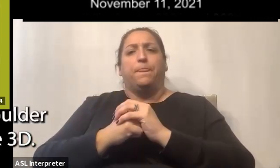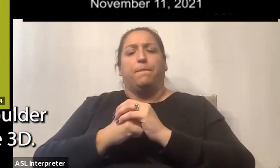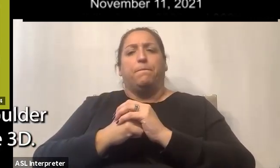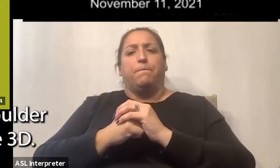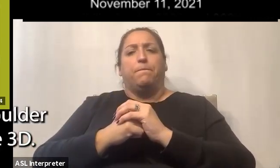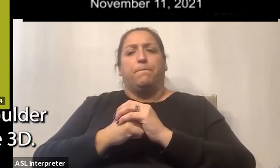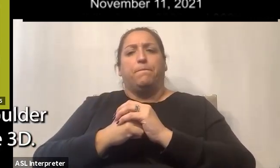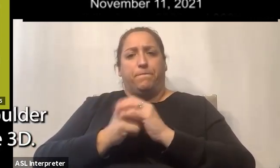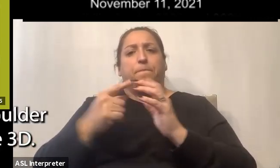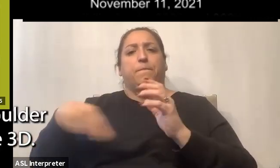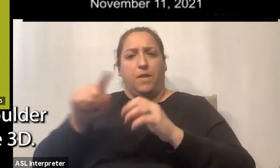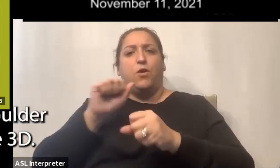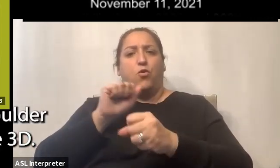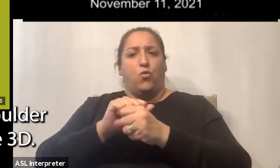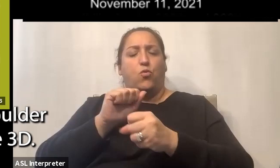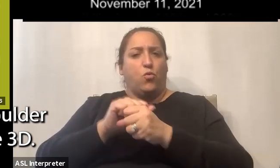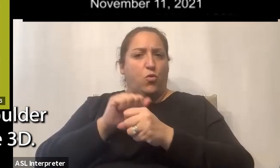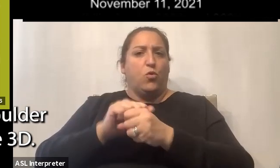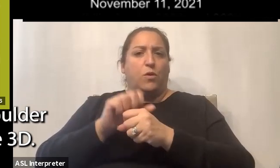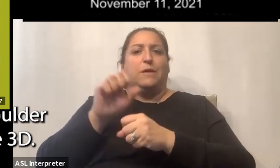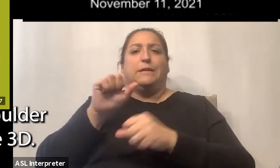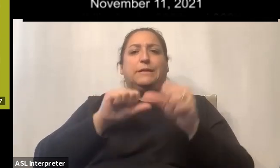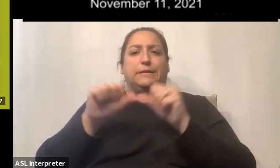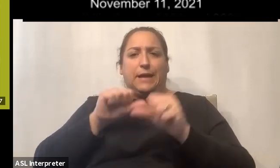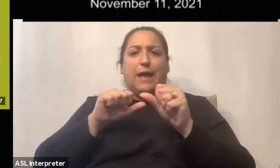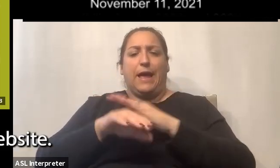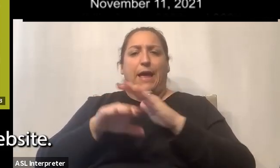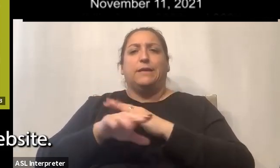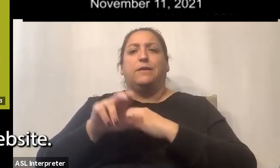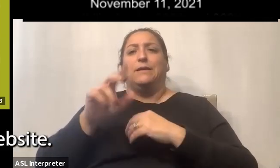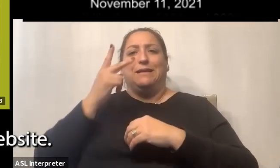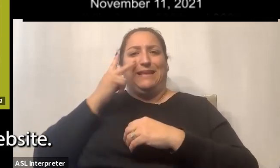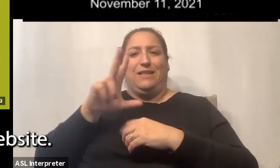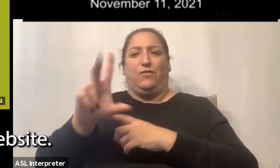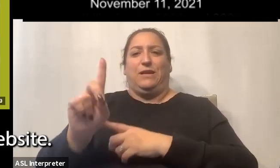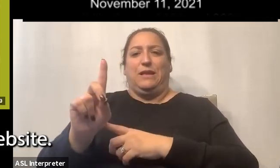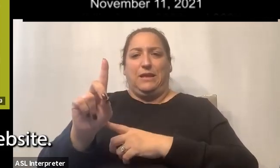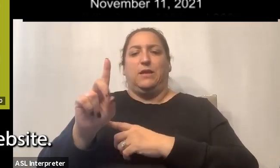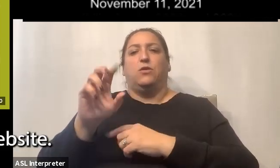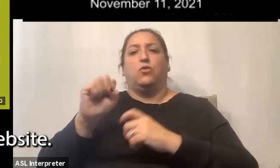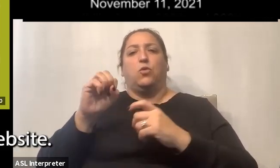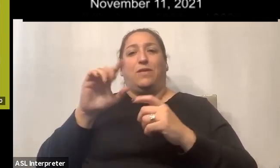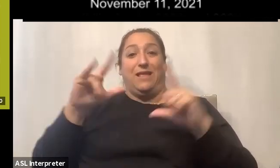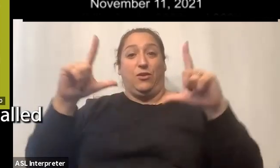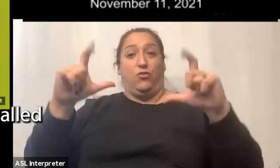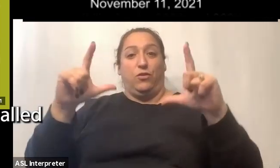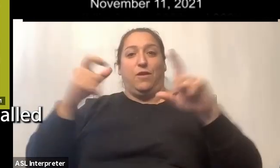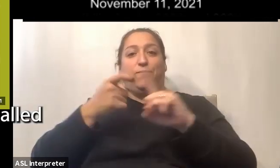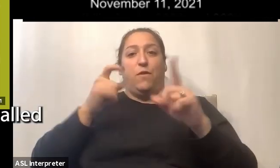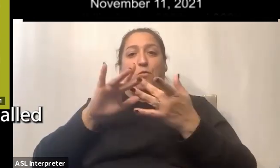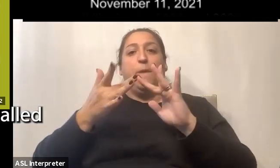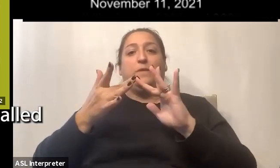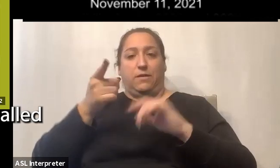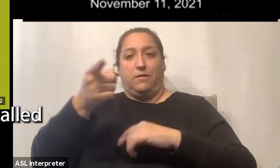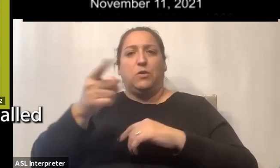and their work has often been shown in SciAccess as well, is called C3D. There's a screenshot from the website. It's a